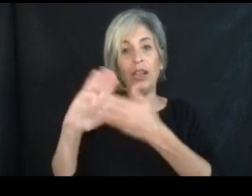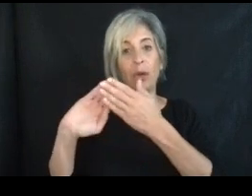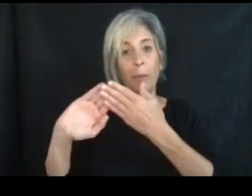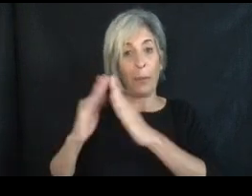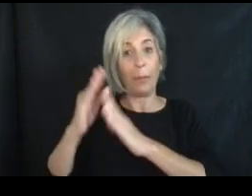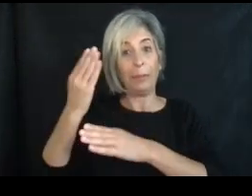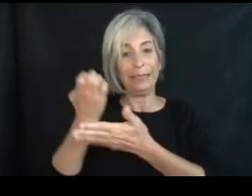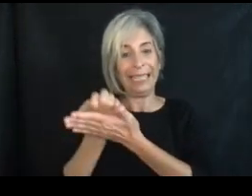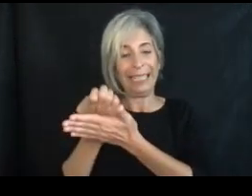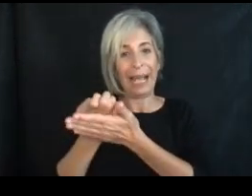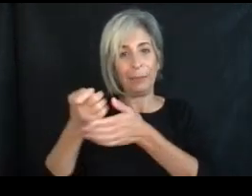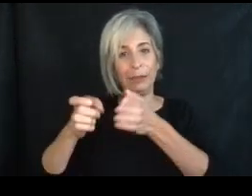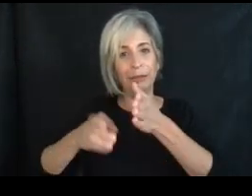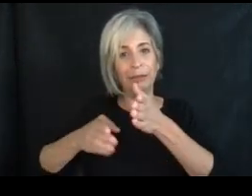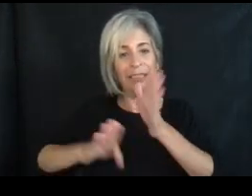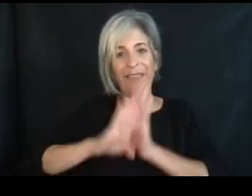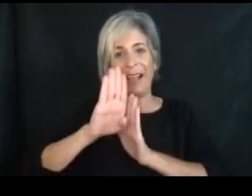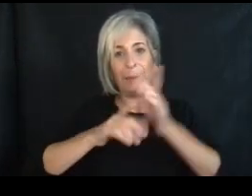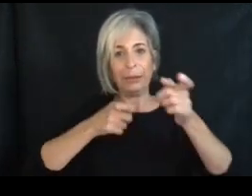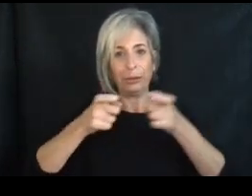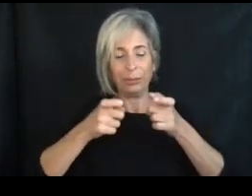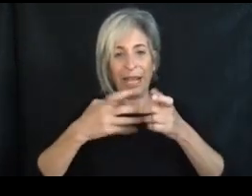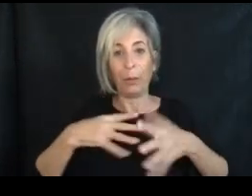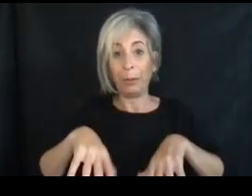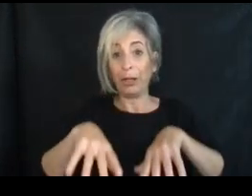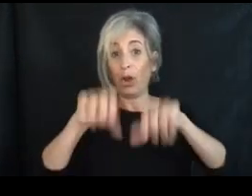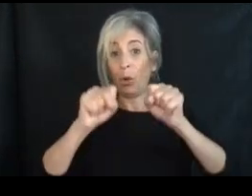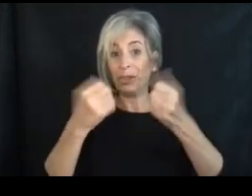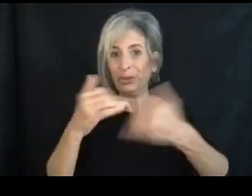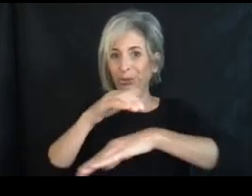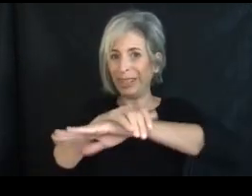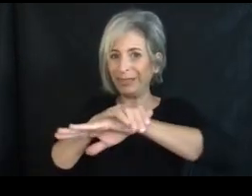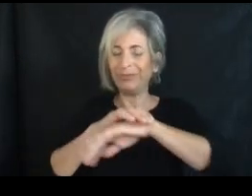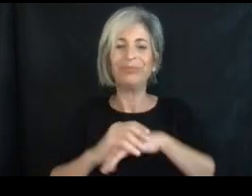Strategy. So I will be the host this evening, and I will